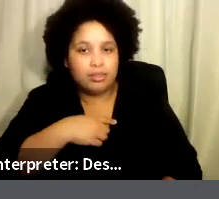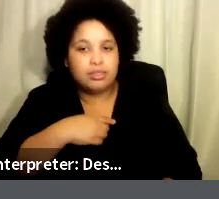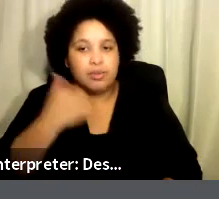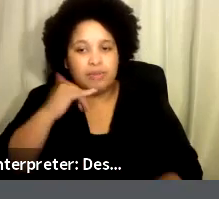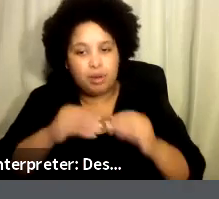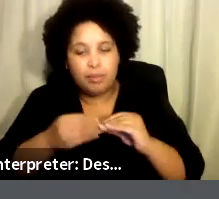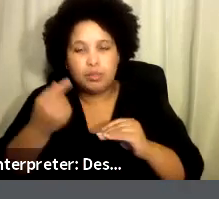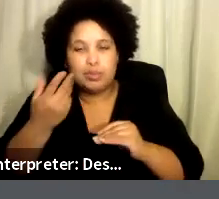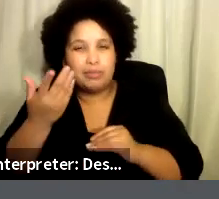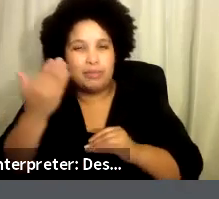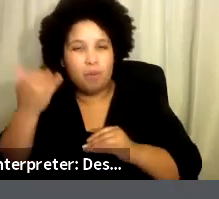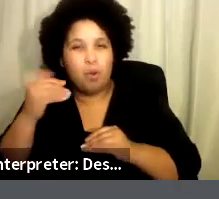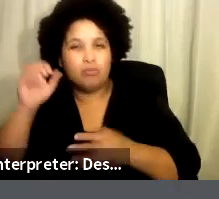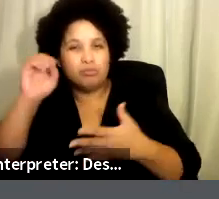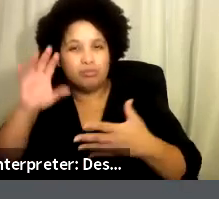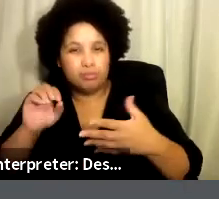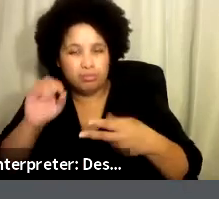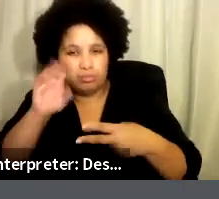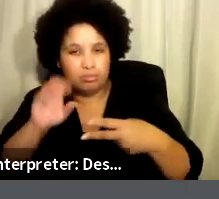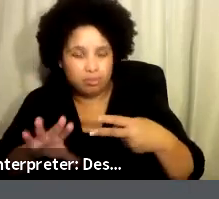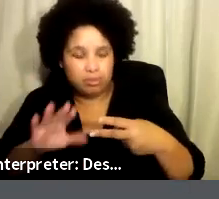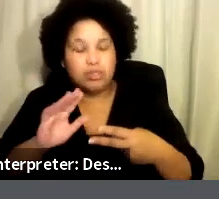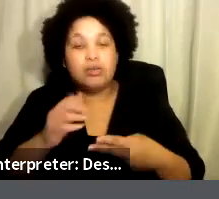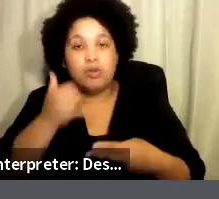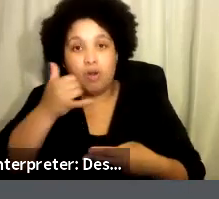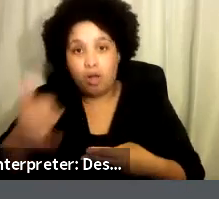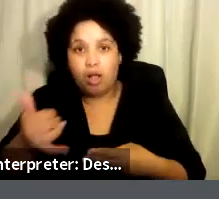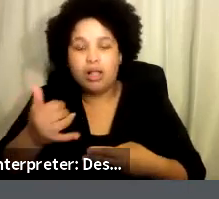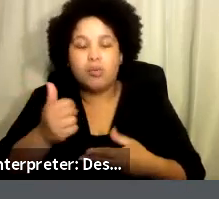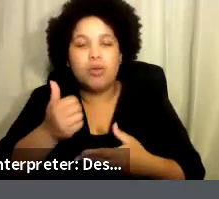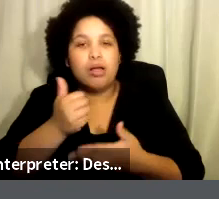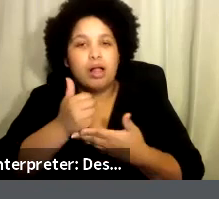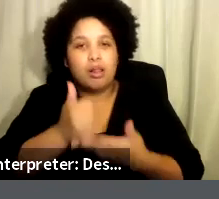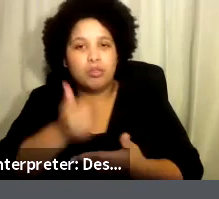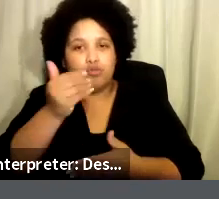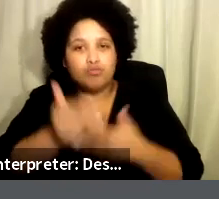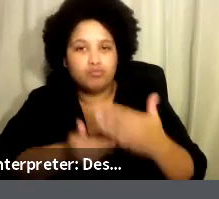two numbers and we'll work through how to get your child enrolled.